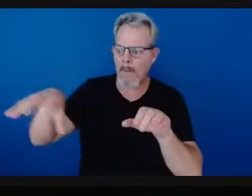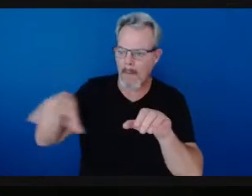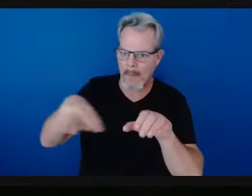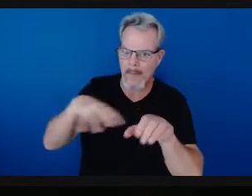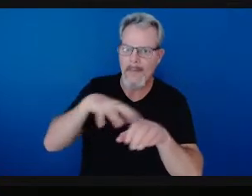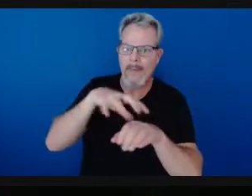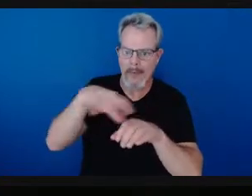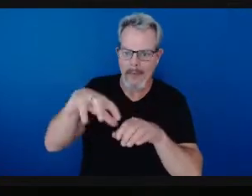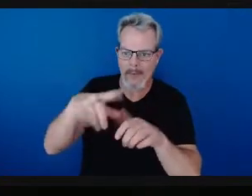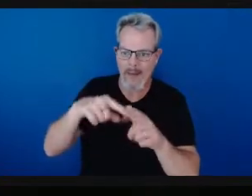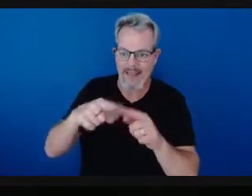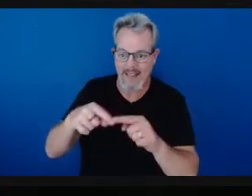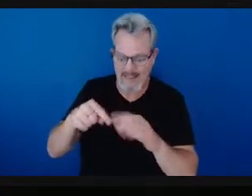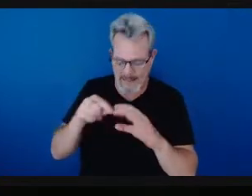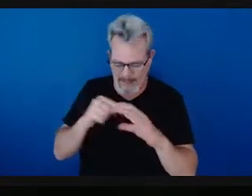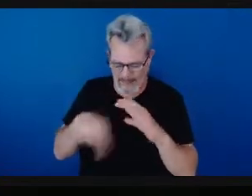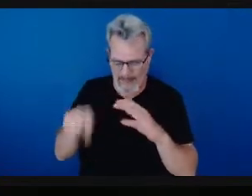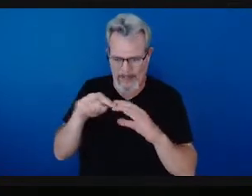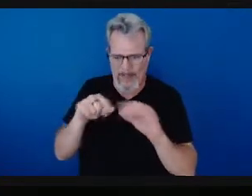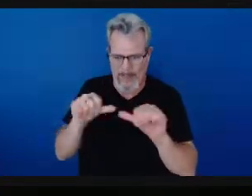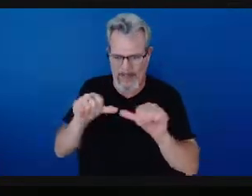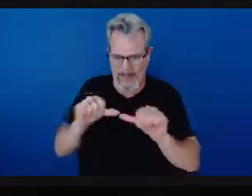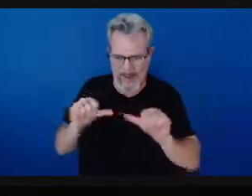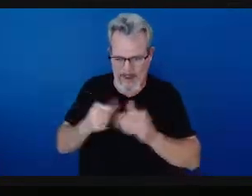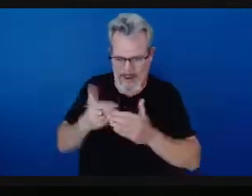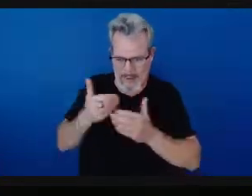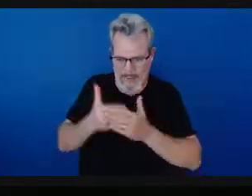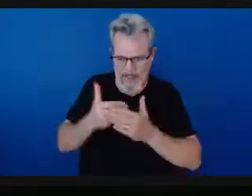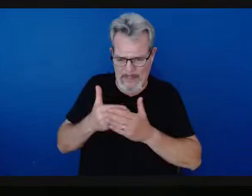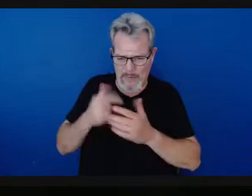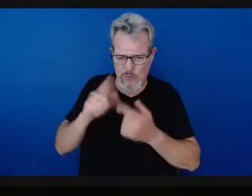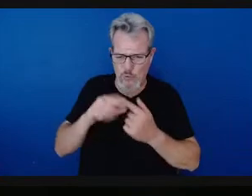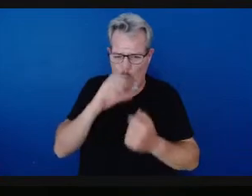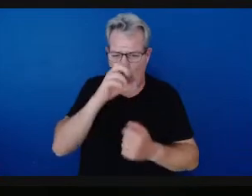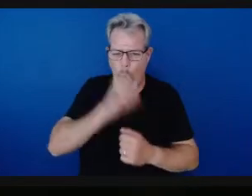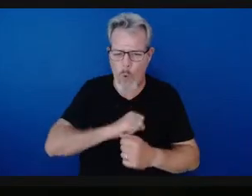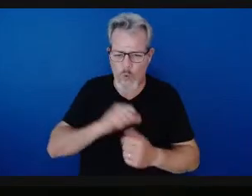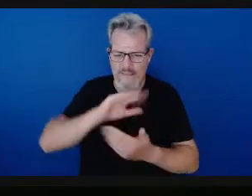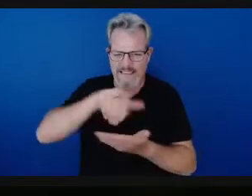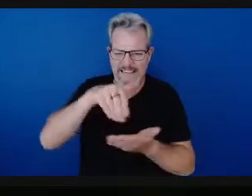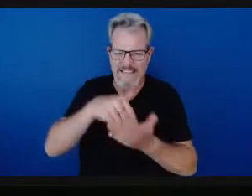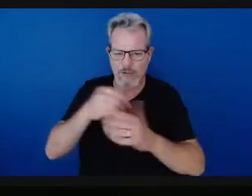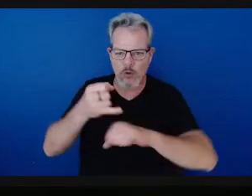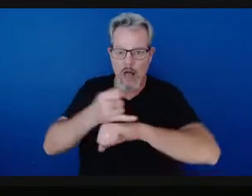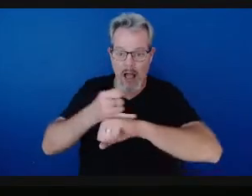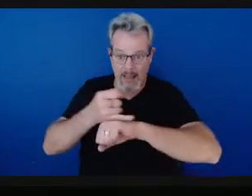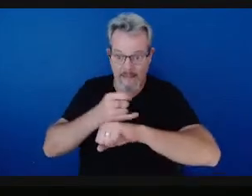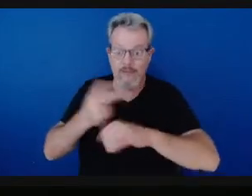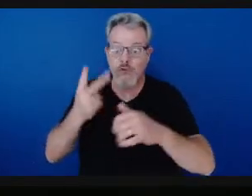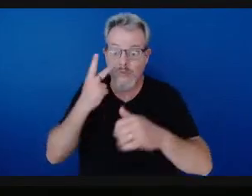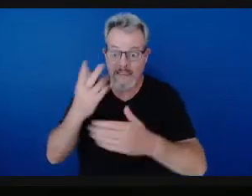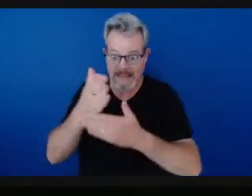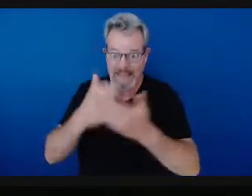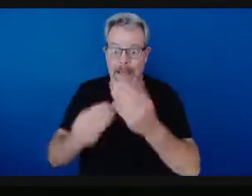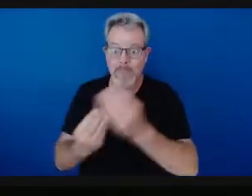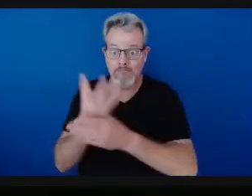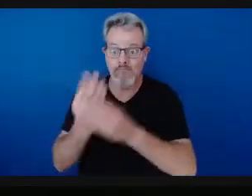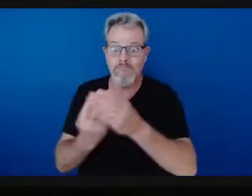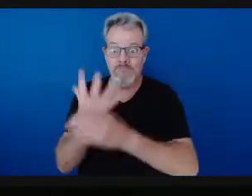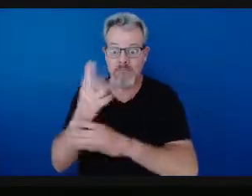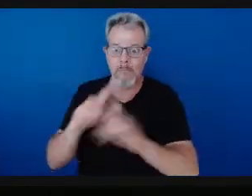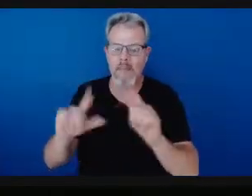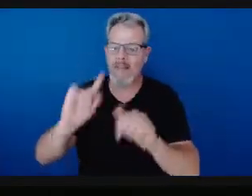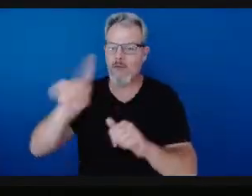right here at the edge of the old central island, you do see a little bit of lava popping up here as well, but that seems to be only that first